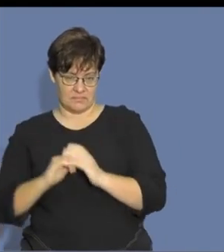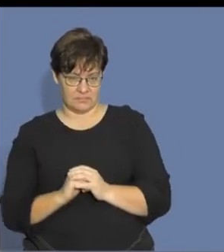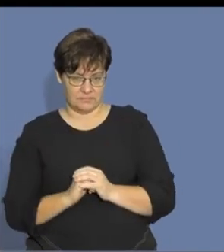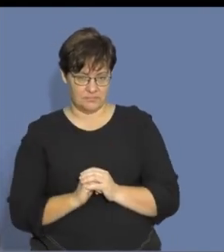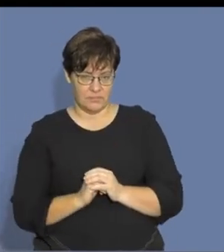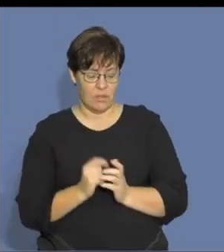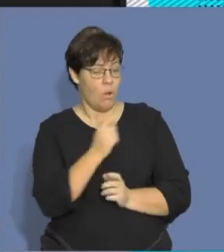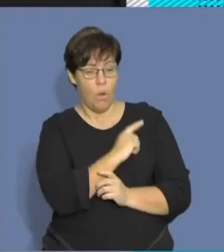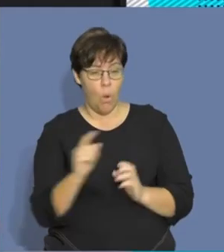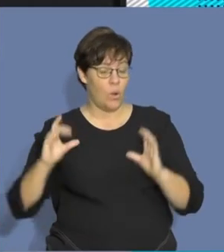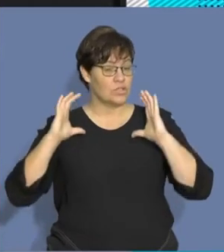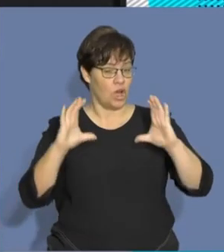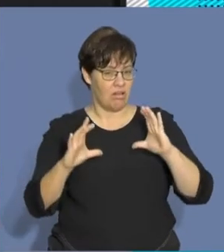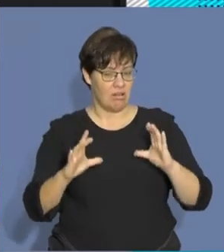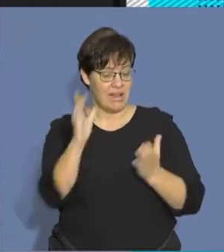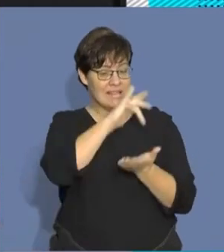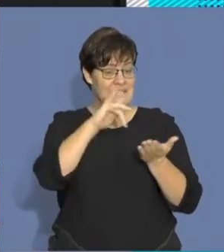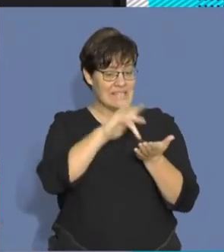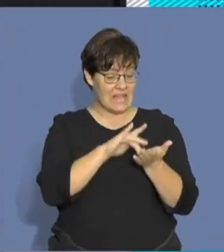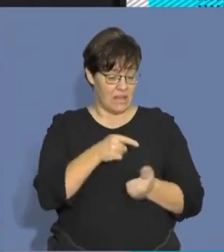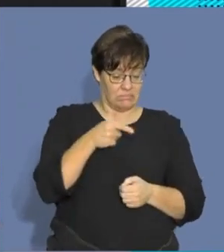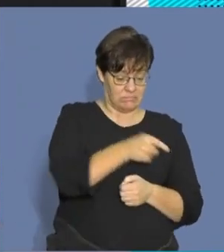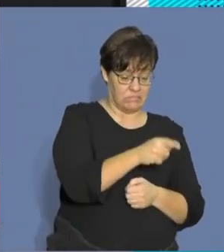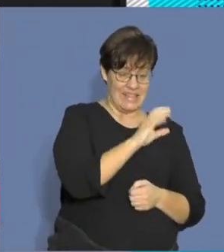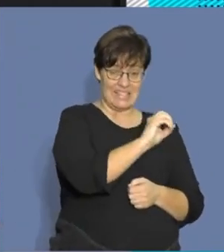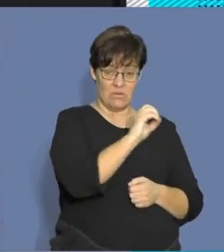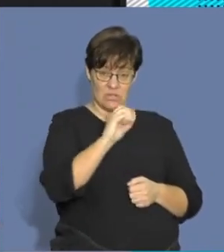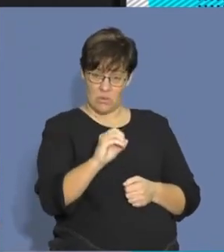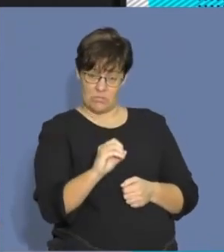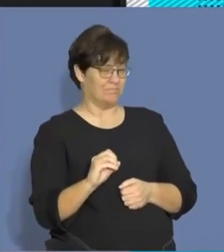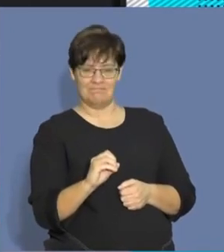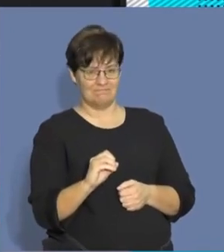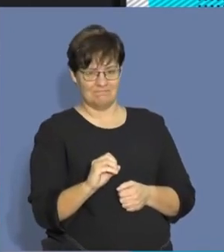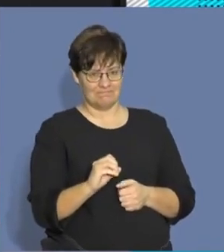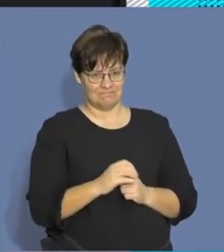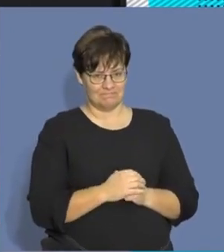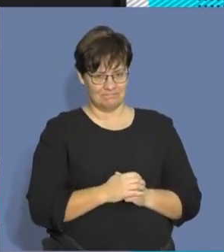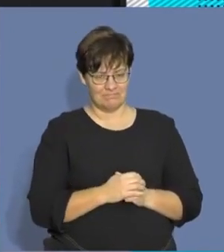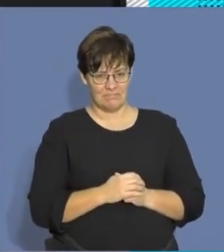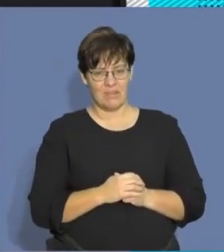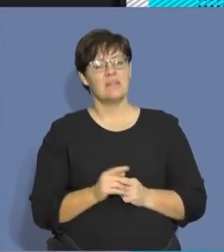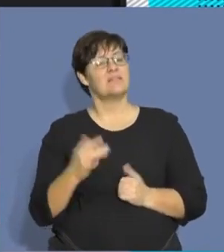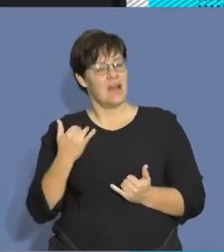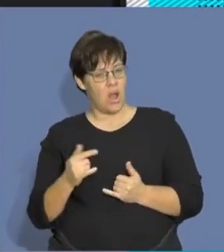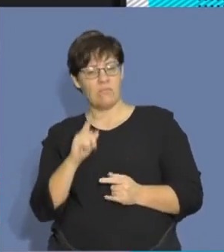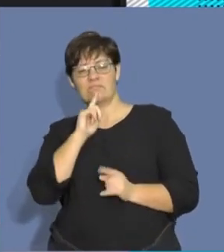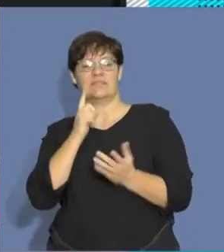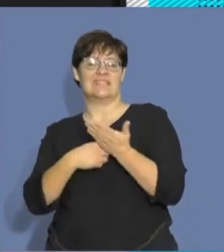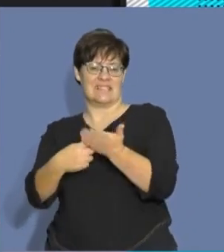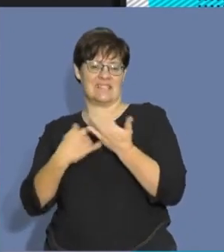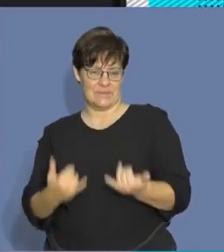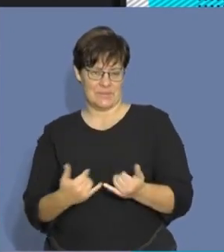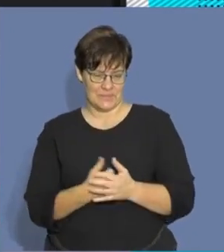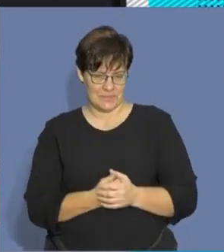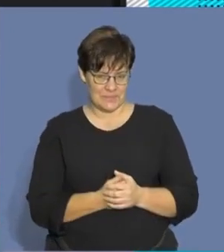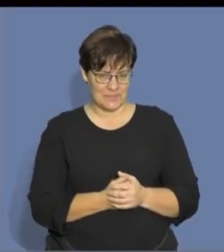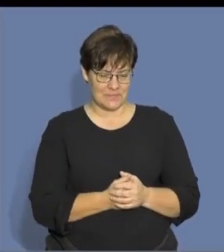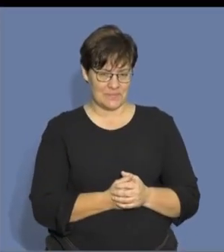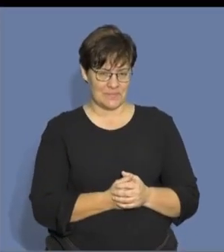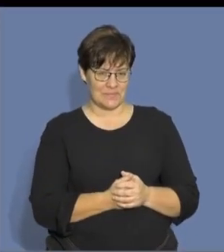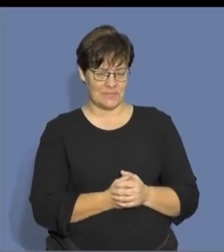all of our circles are going to have the center at the origin in the middle of our Cartesian plane. That's what we're going to be talking about now.